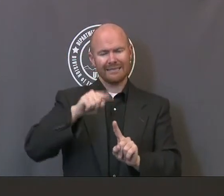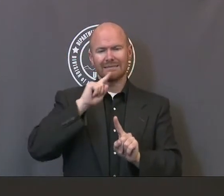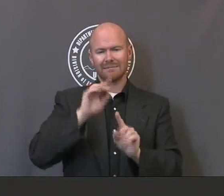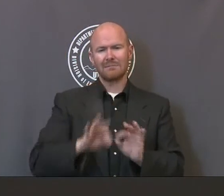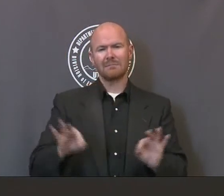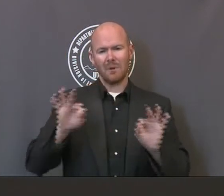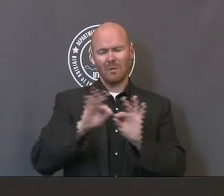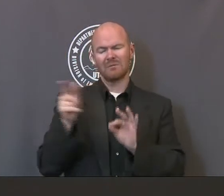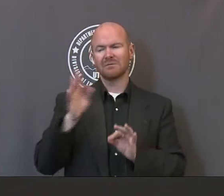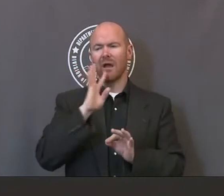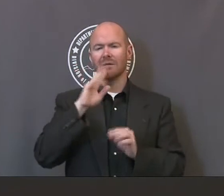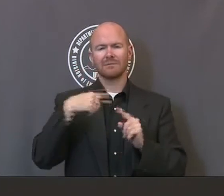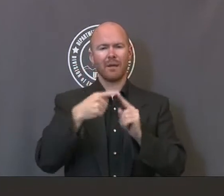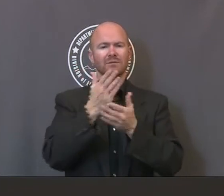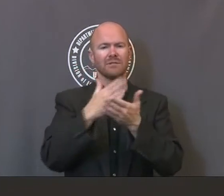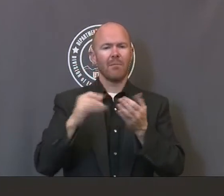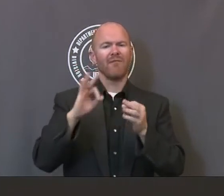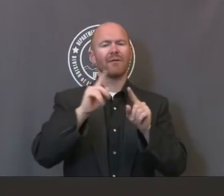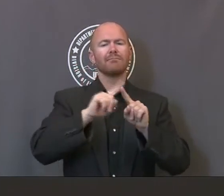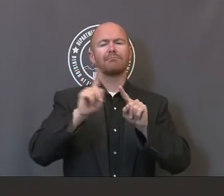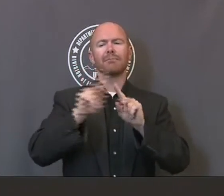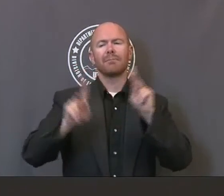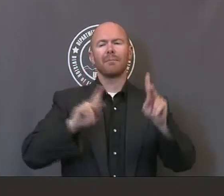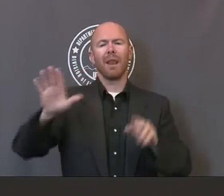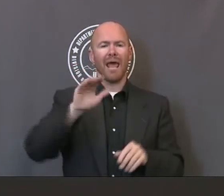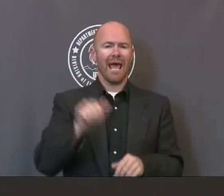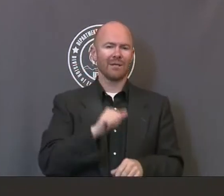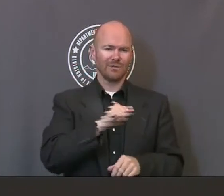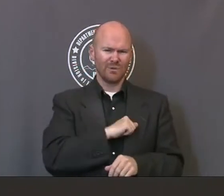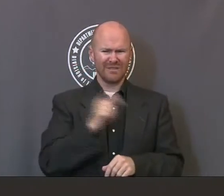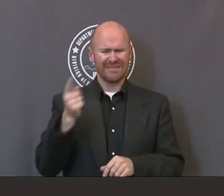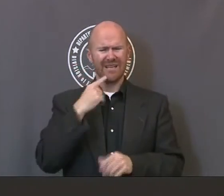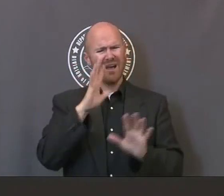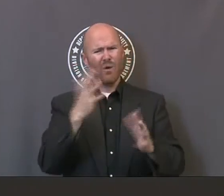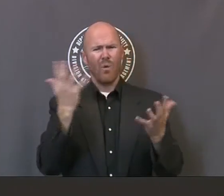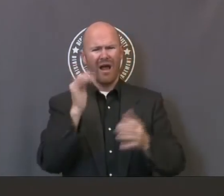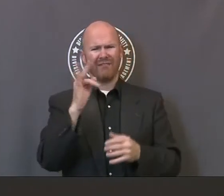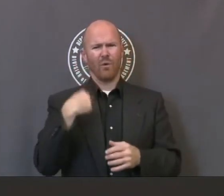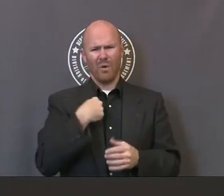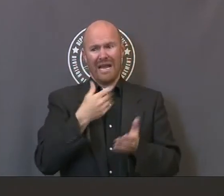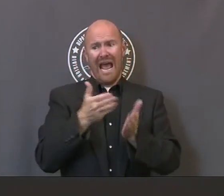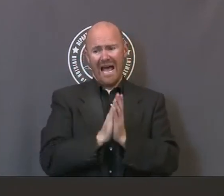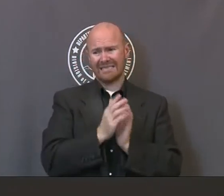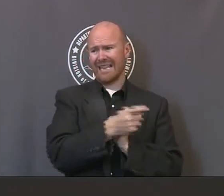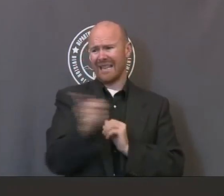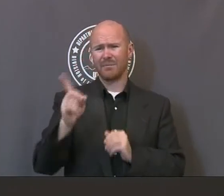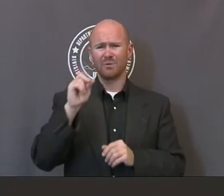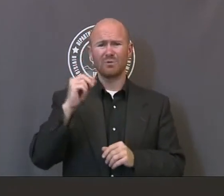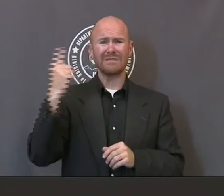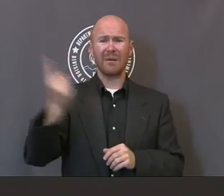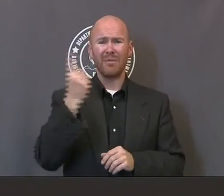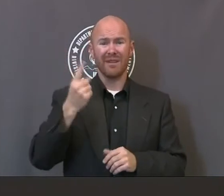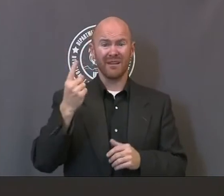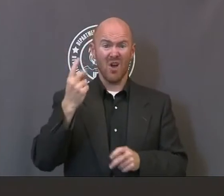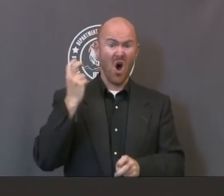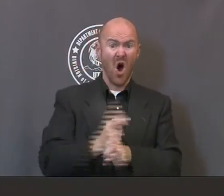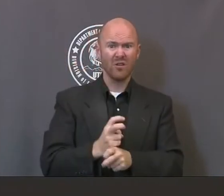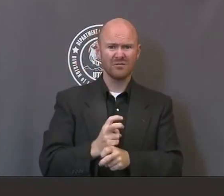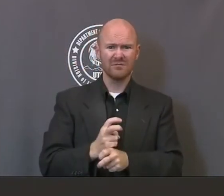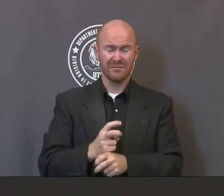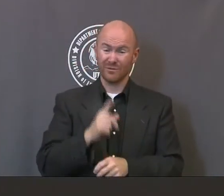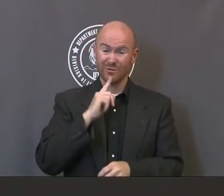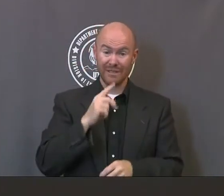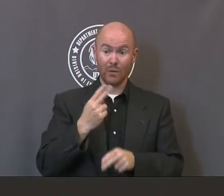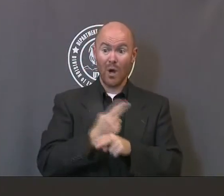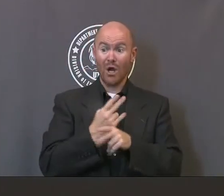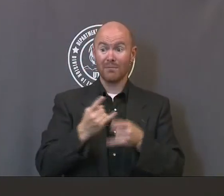of the attitudes. He said some leaders he'd heard talk about said, what if we asked them to do something hard? It's not hard to wear